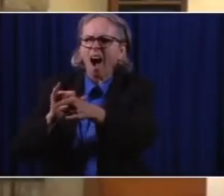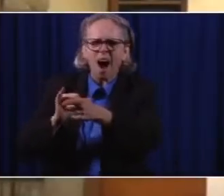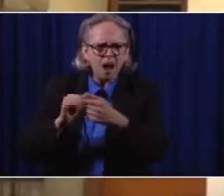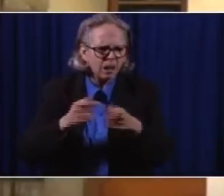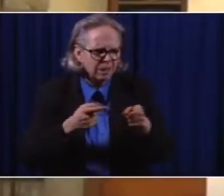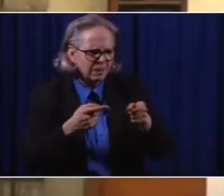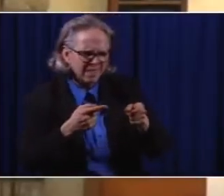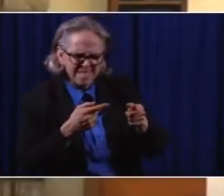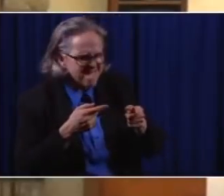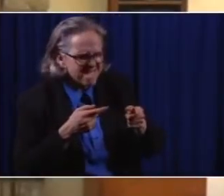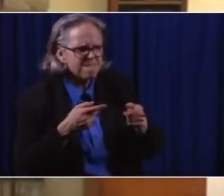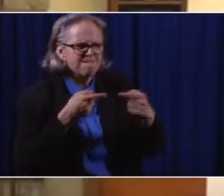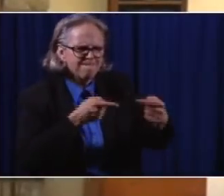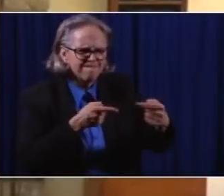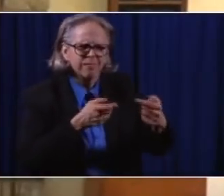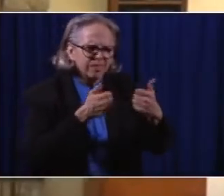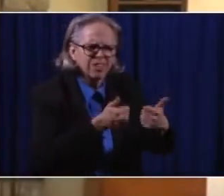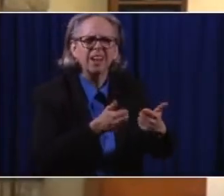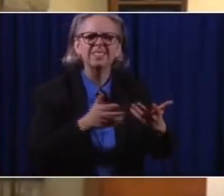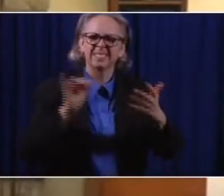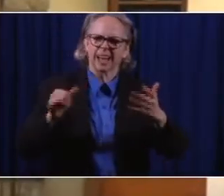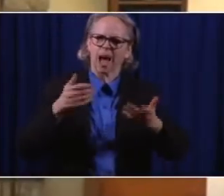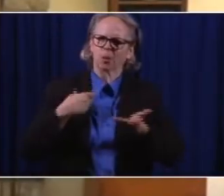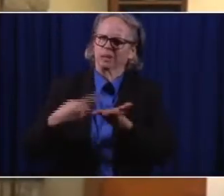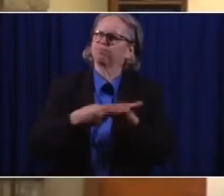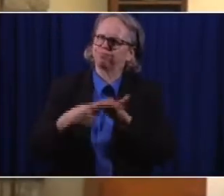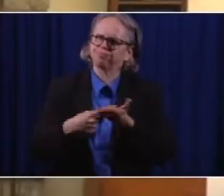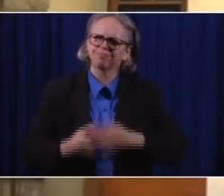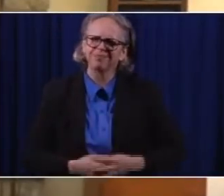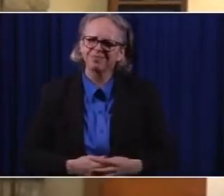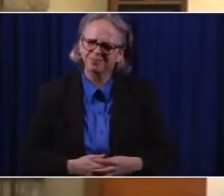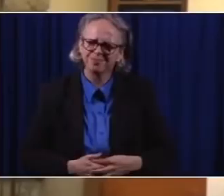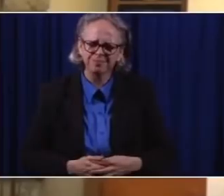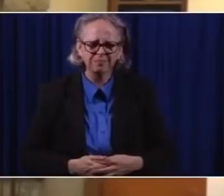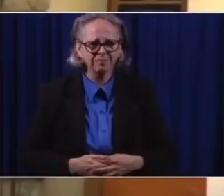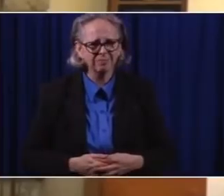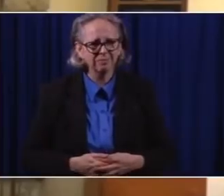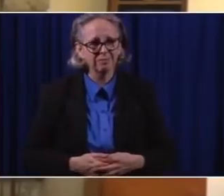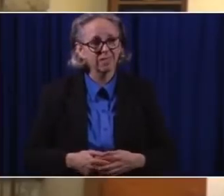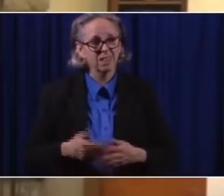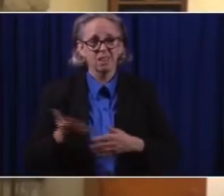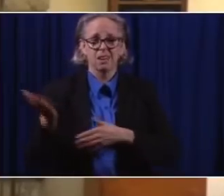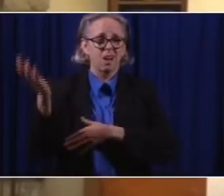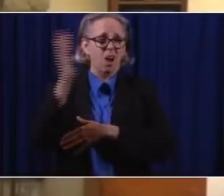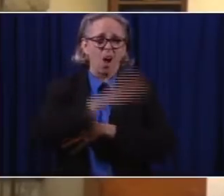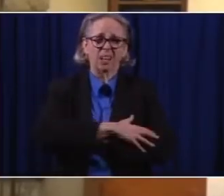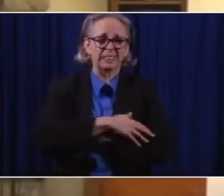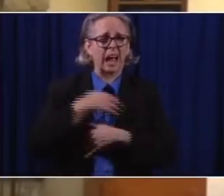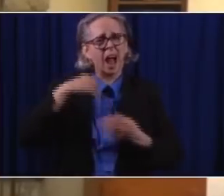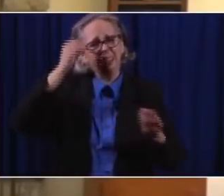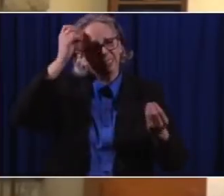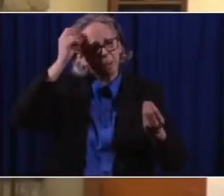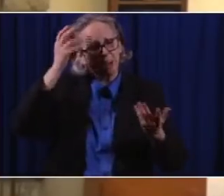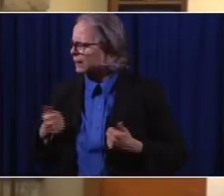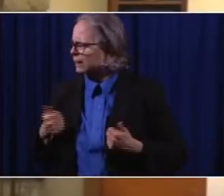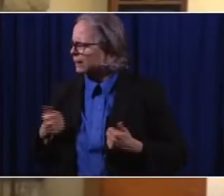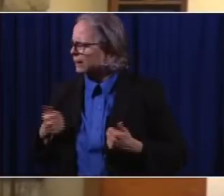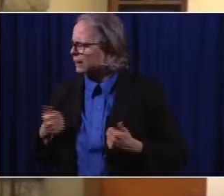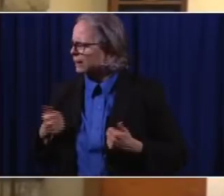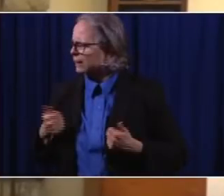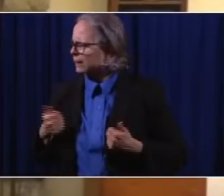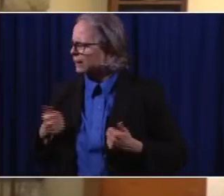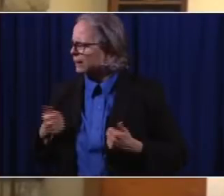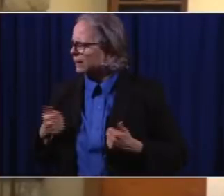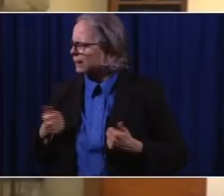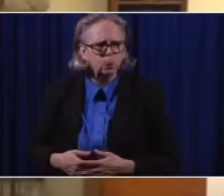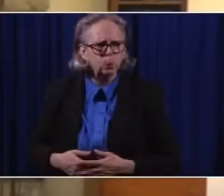but what I think about all day is what else should we be doing? What else could we be doing? You know, how